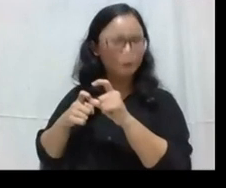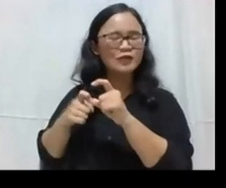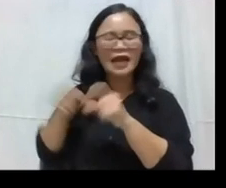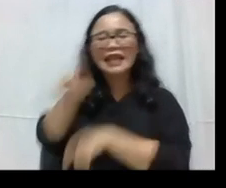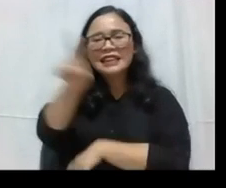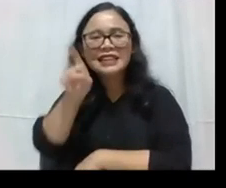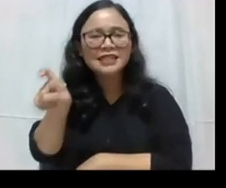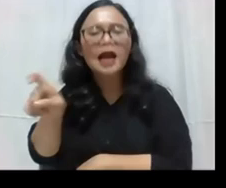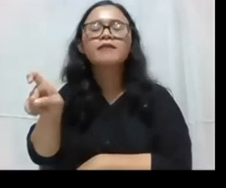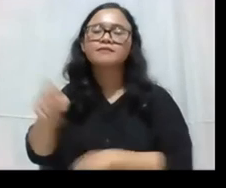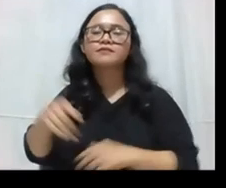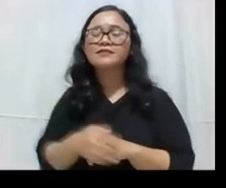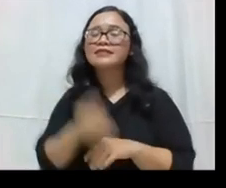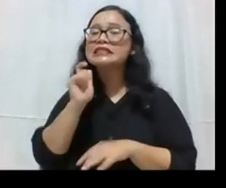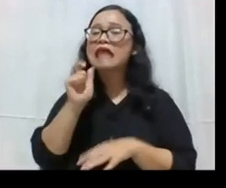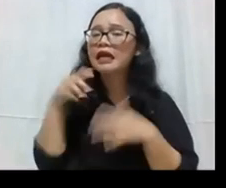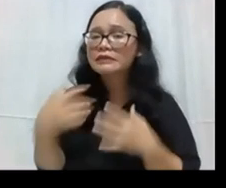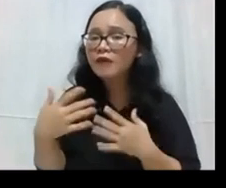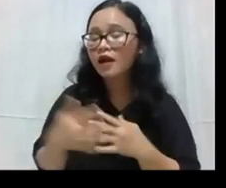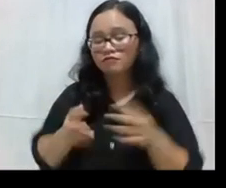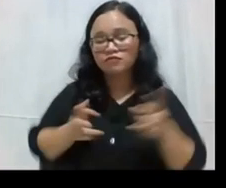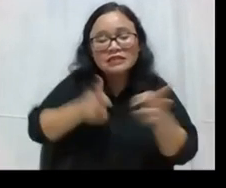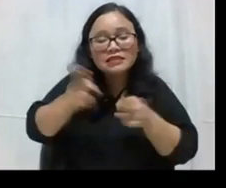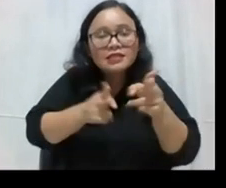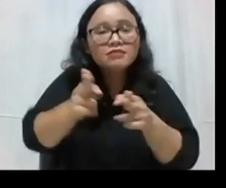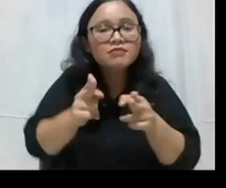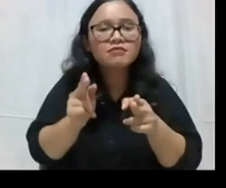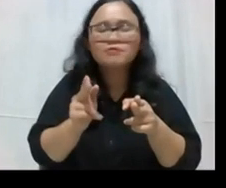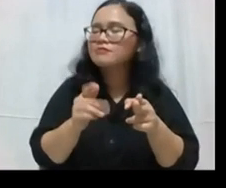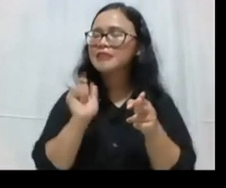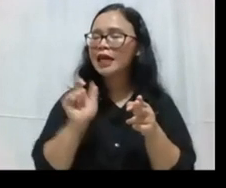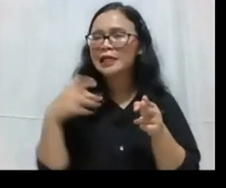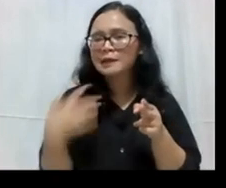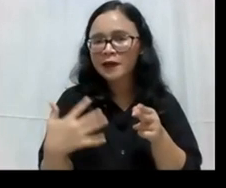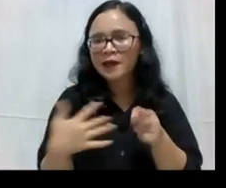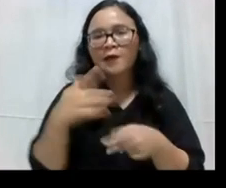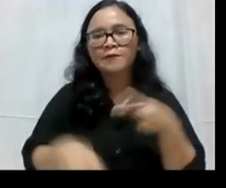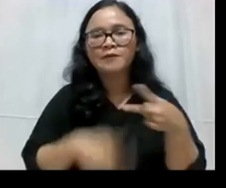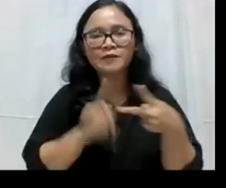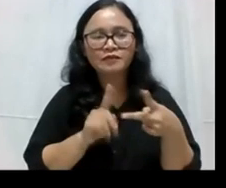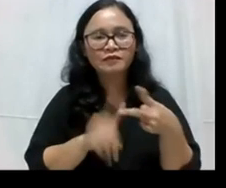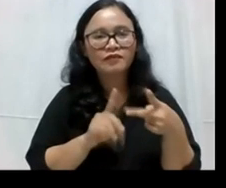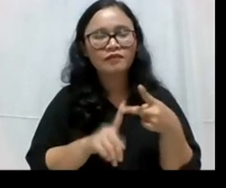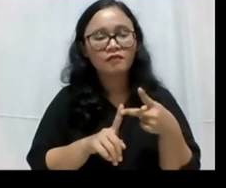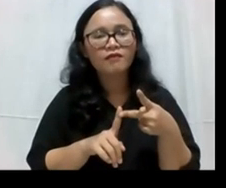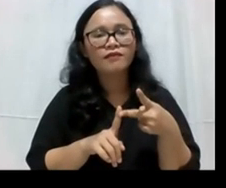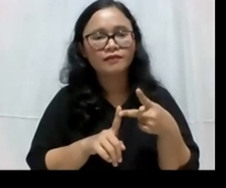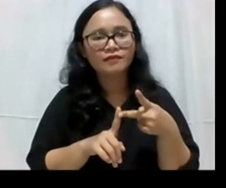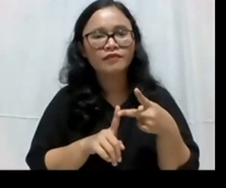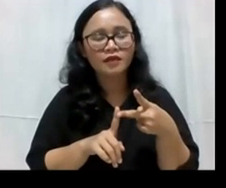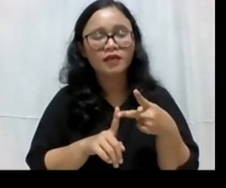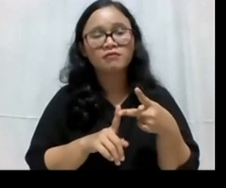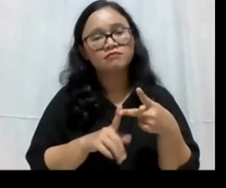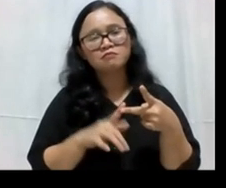you decide the structure of the editing? Was everything told chronologically? If not, then